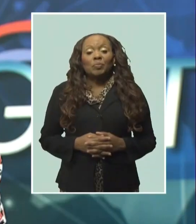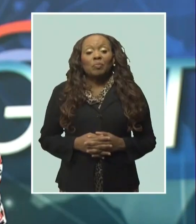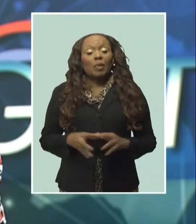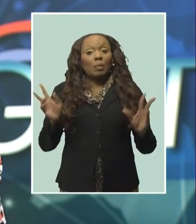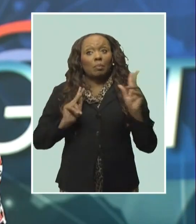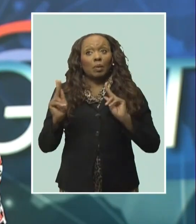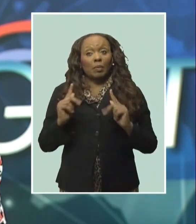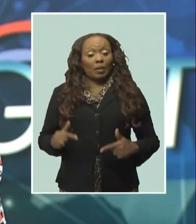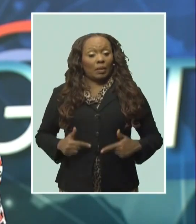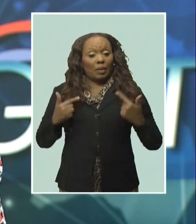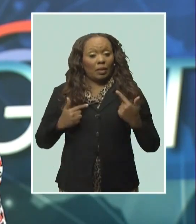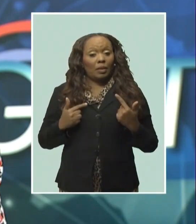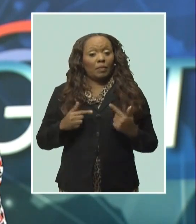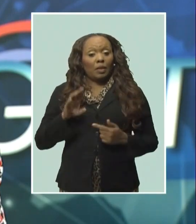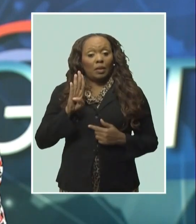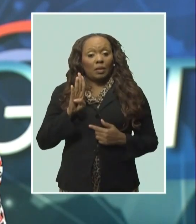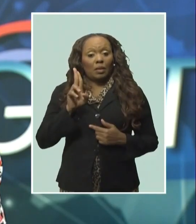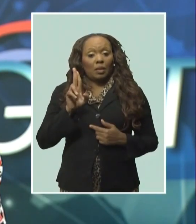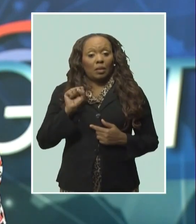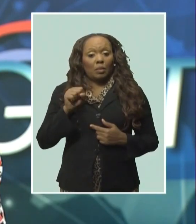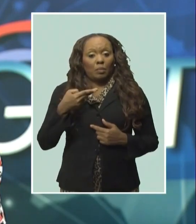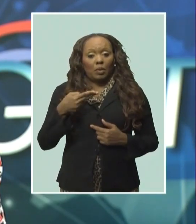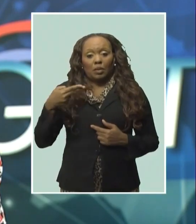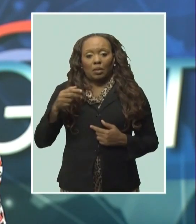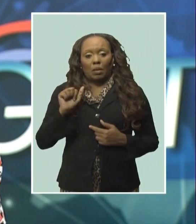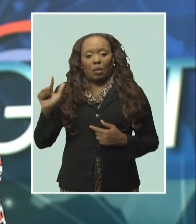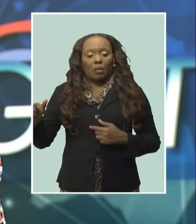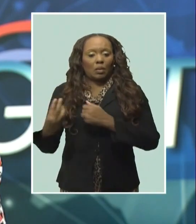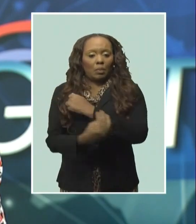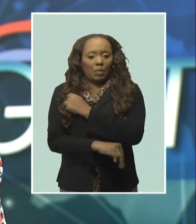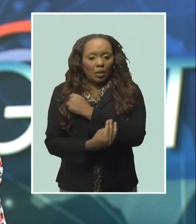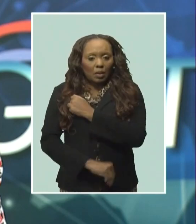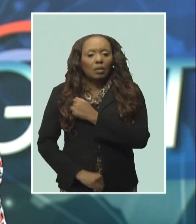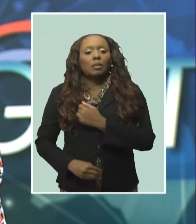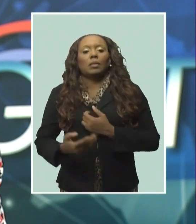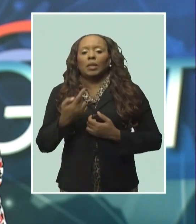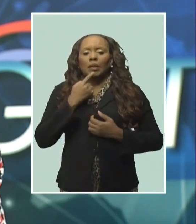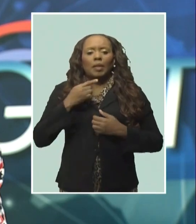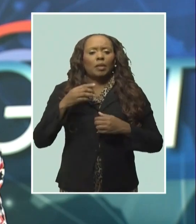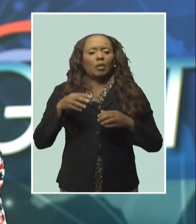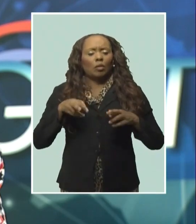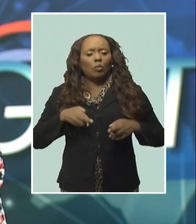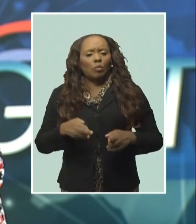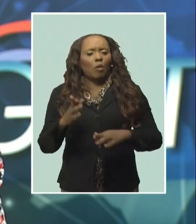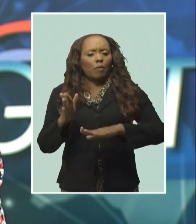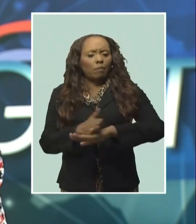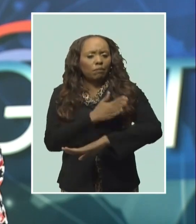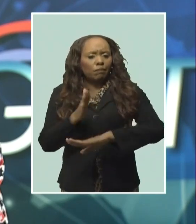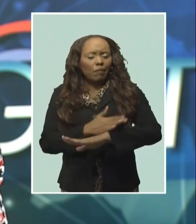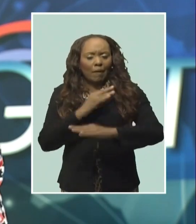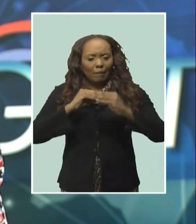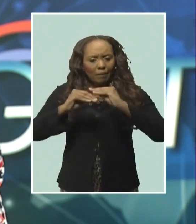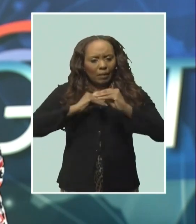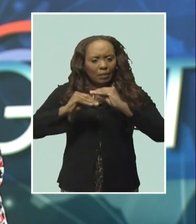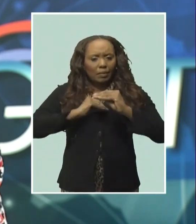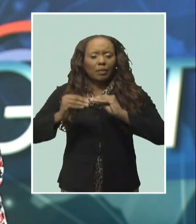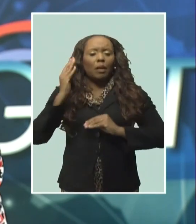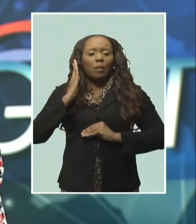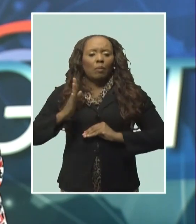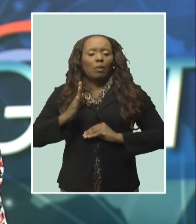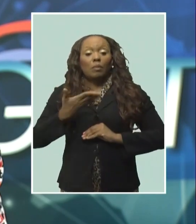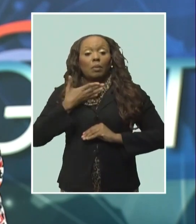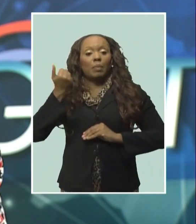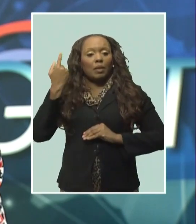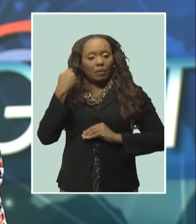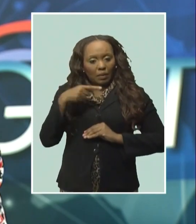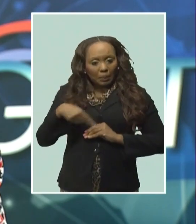Residents in Bush Hall, St. Michael believe road works currently being undertaken in the area will improve their quality of life. The work is part of government's